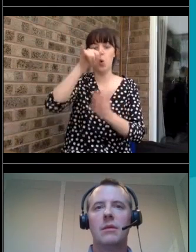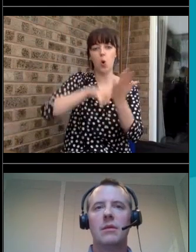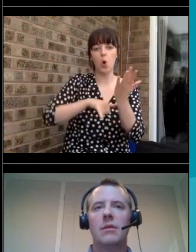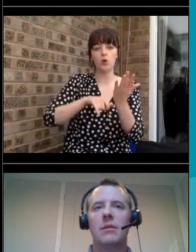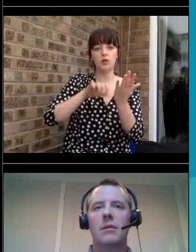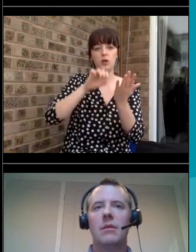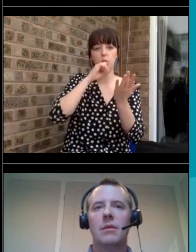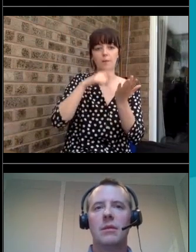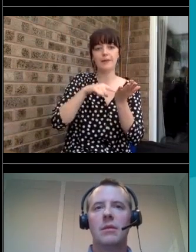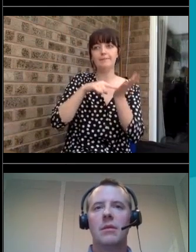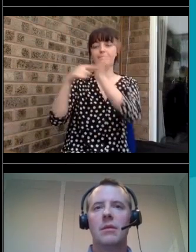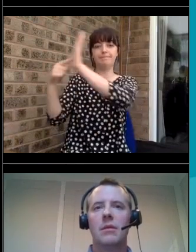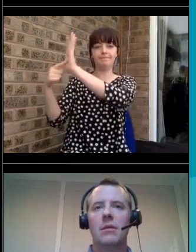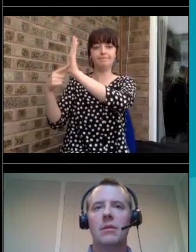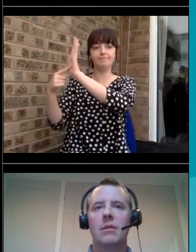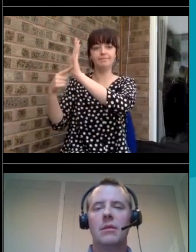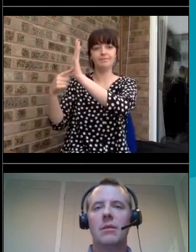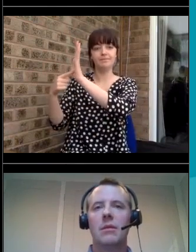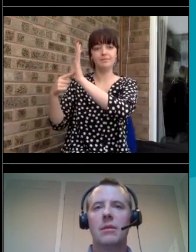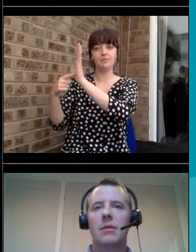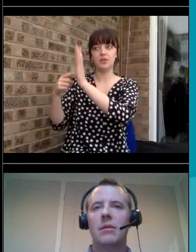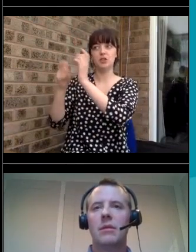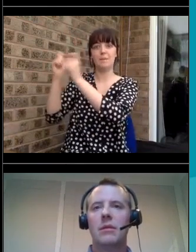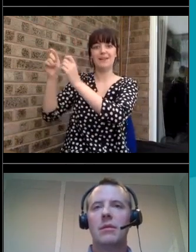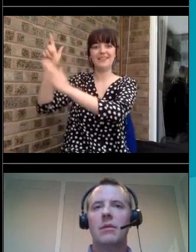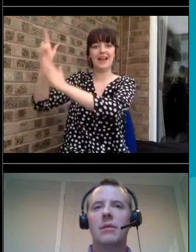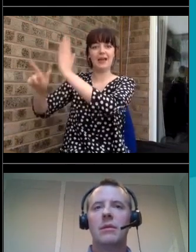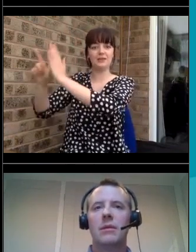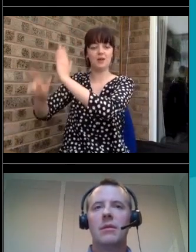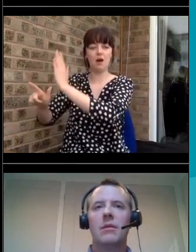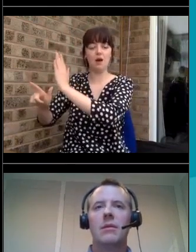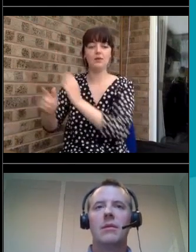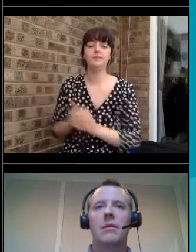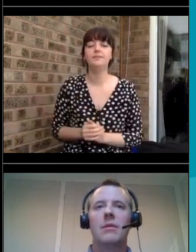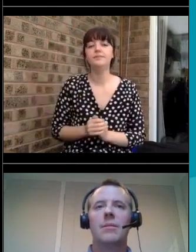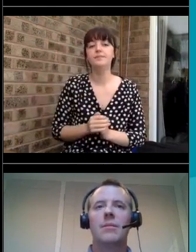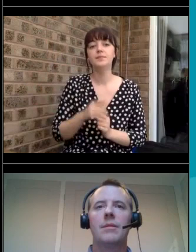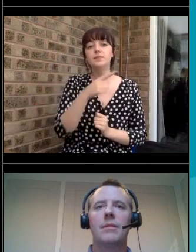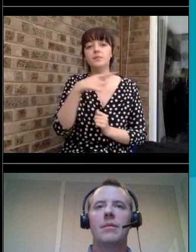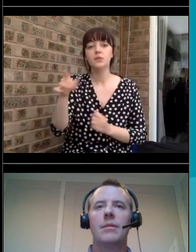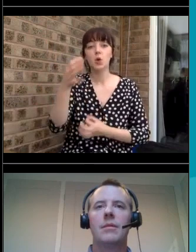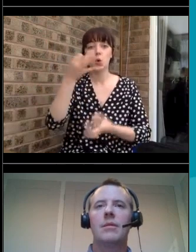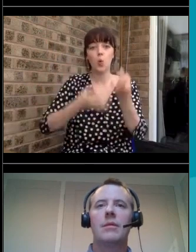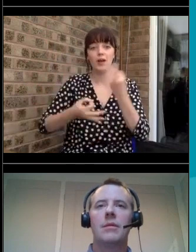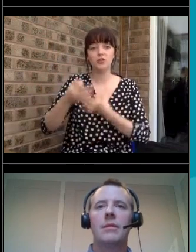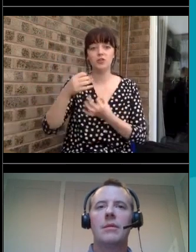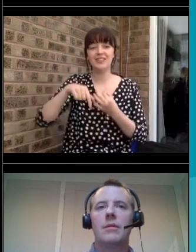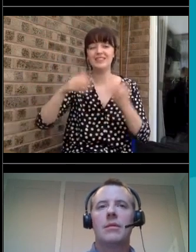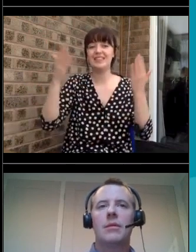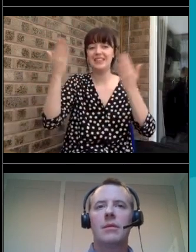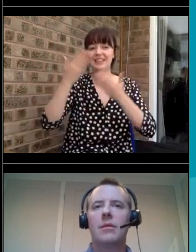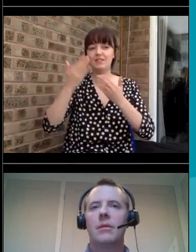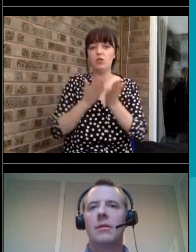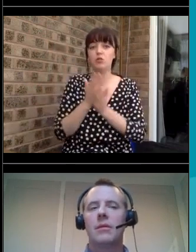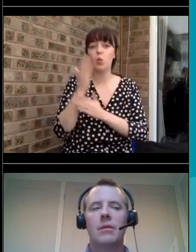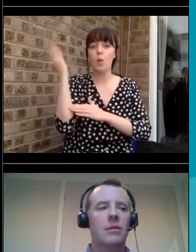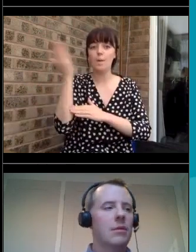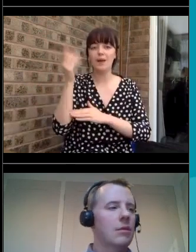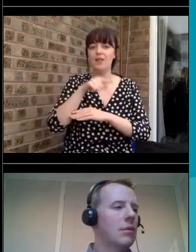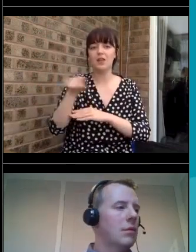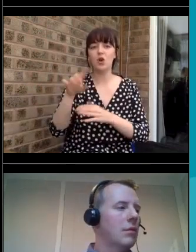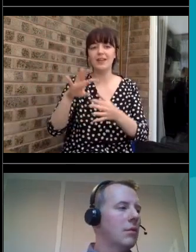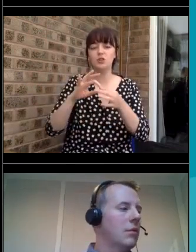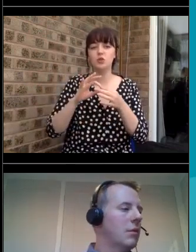which will be submitted later on this year. So the questions that come through this evening in the webinar, they don't form part of the